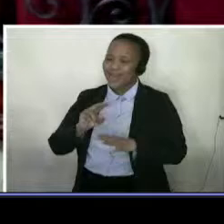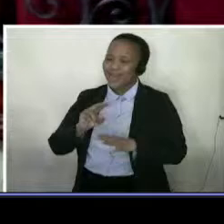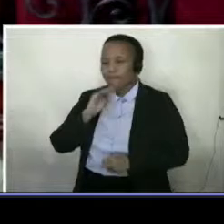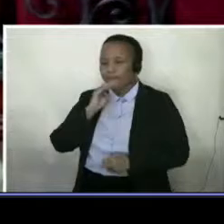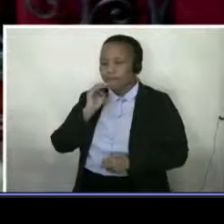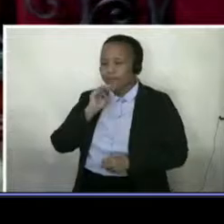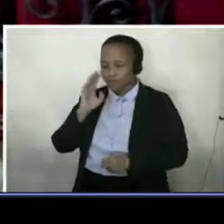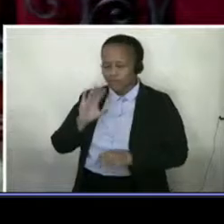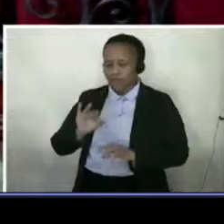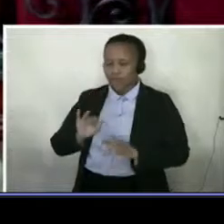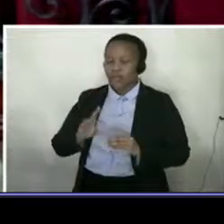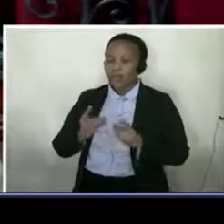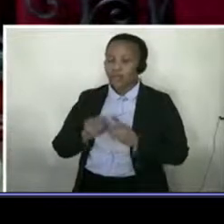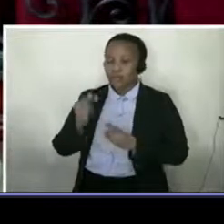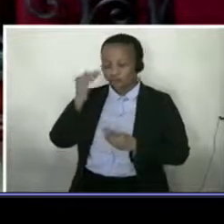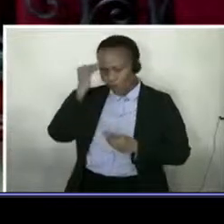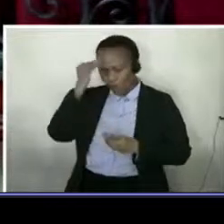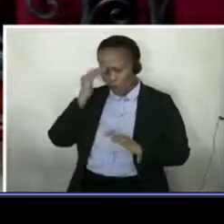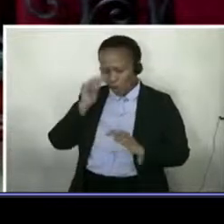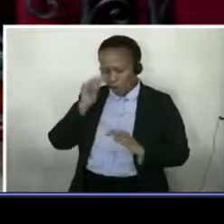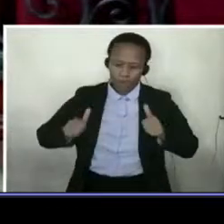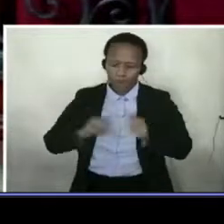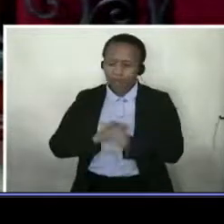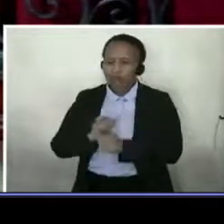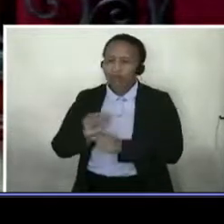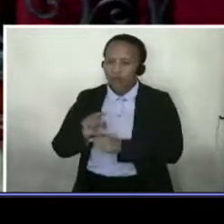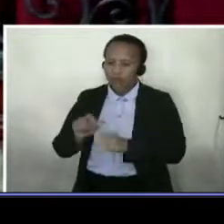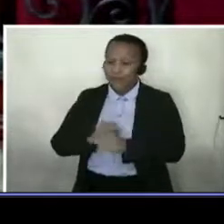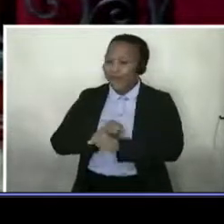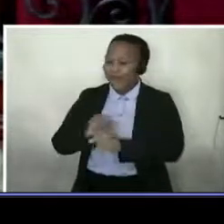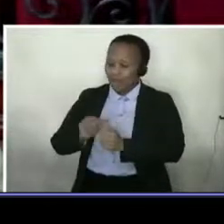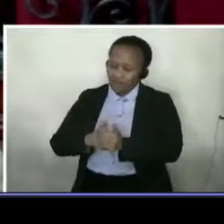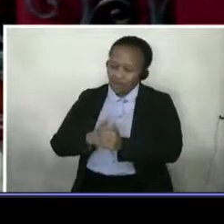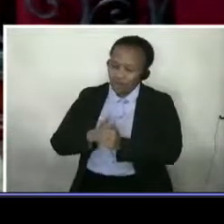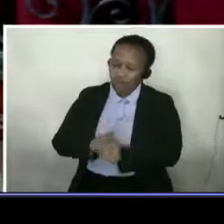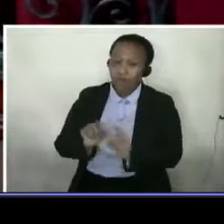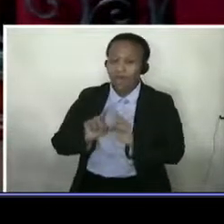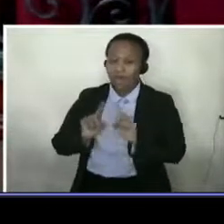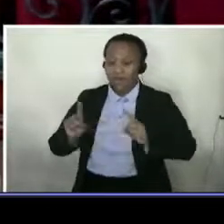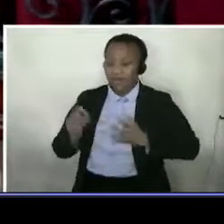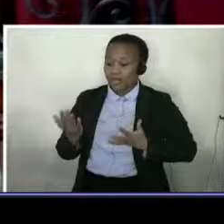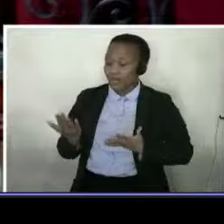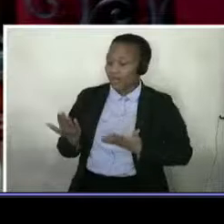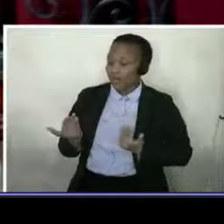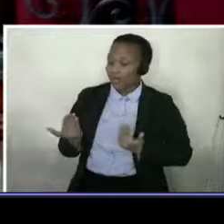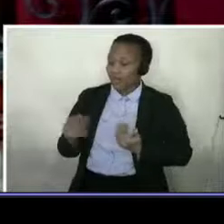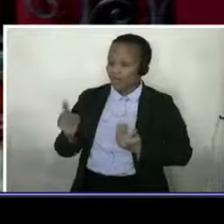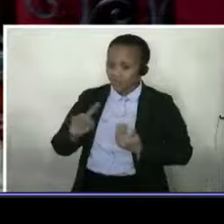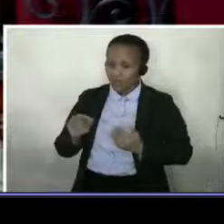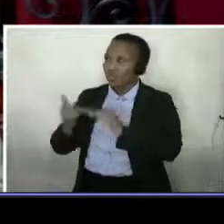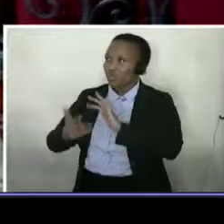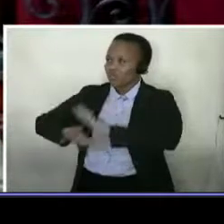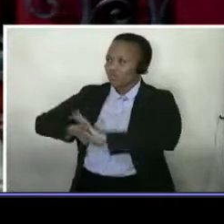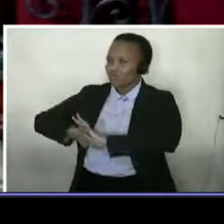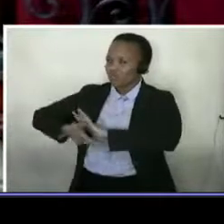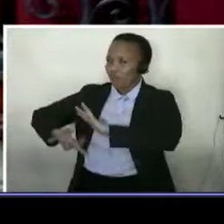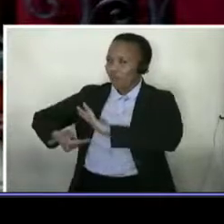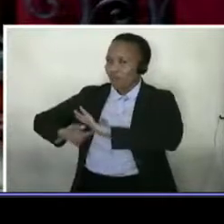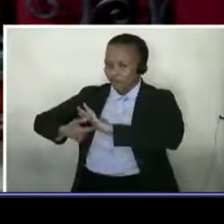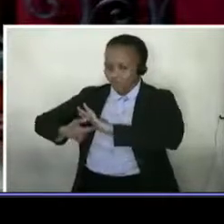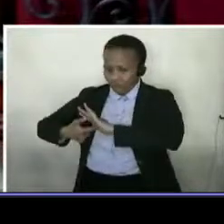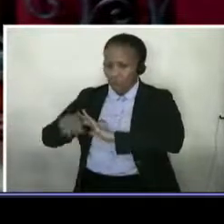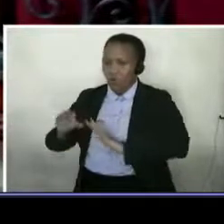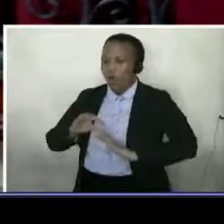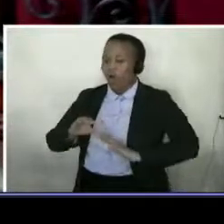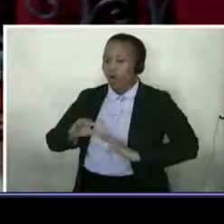very well that they have not complied but expect Treasury to approve their condonations. I just wonder, what